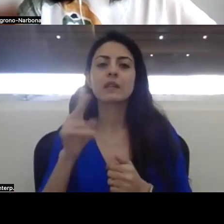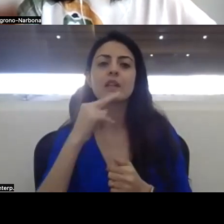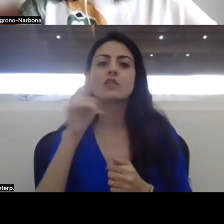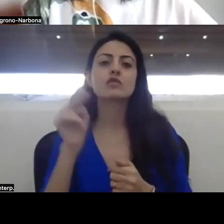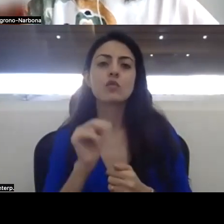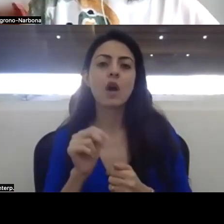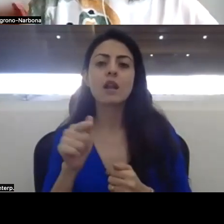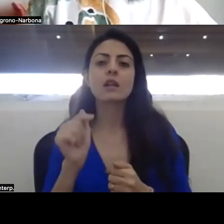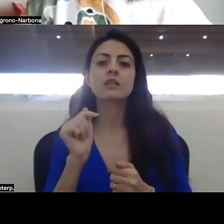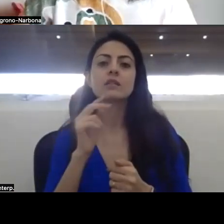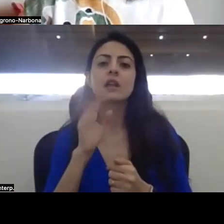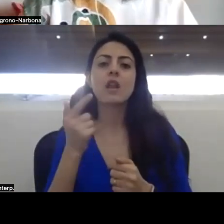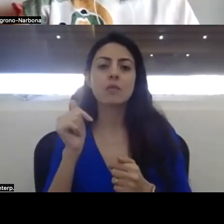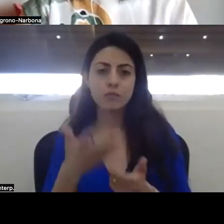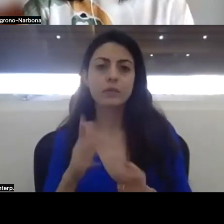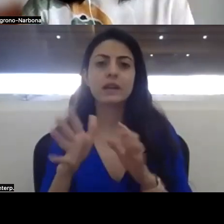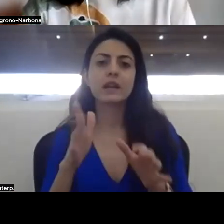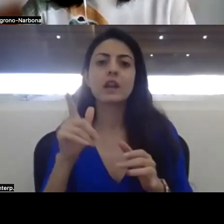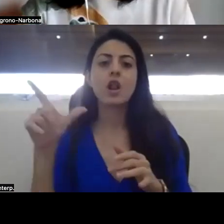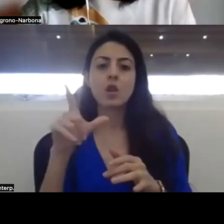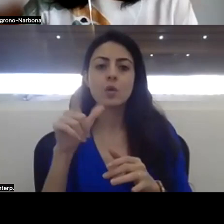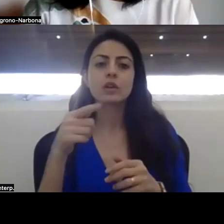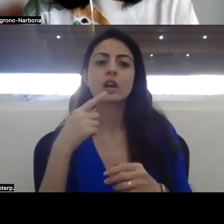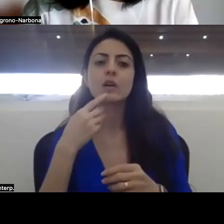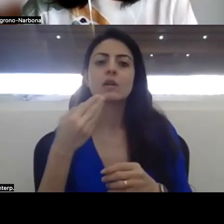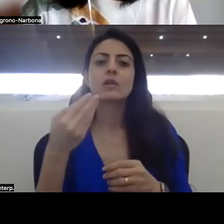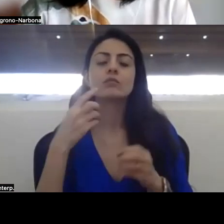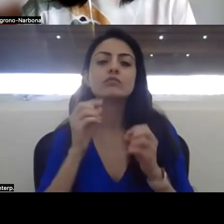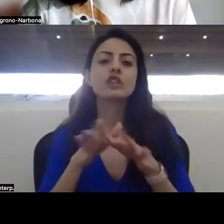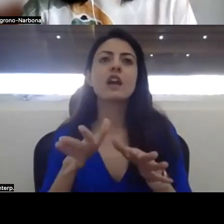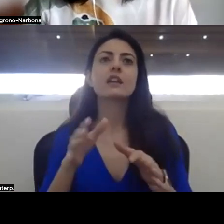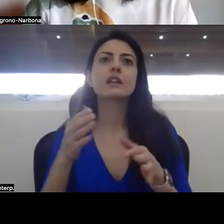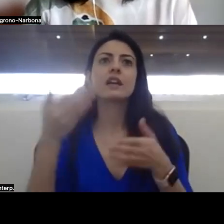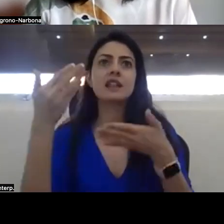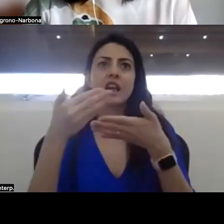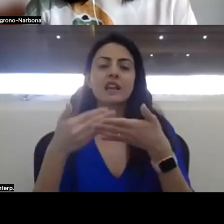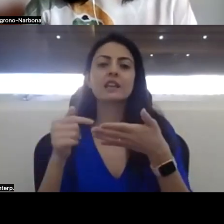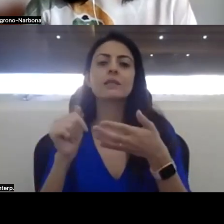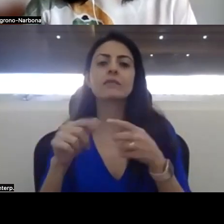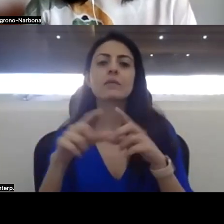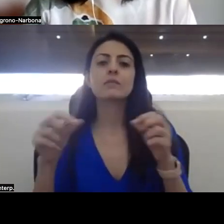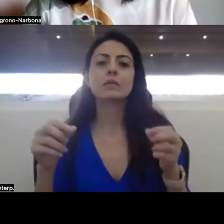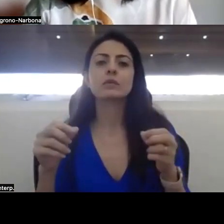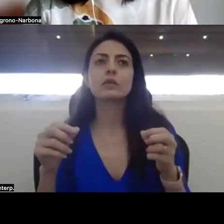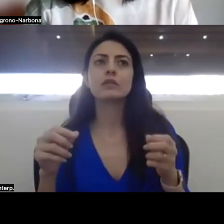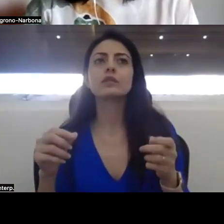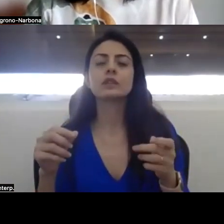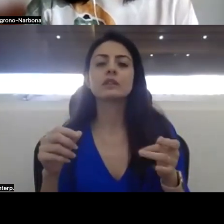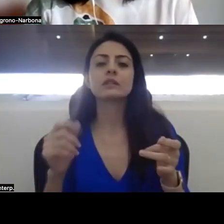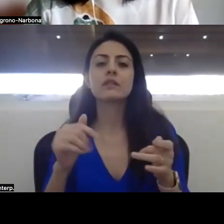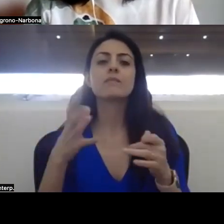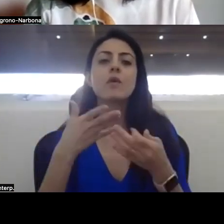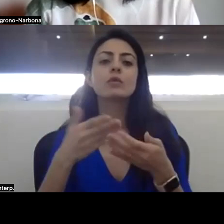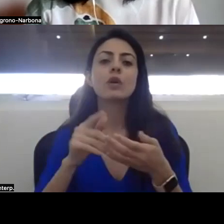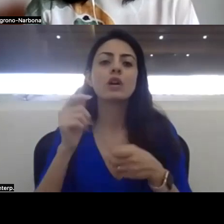us his assessment regarding the status of skilled manpower needed to deliver the specialized services for persons with disability